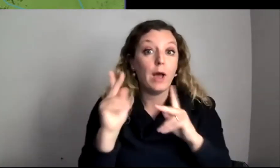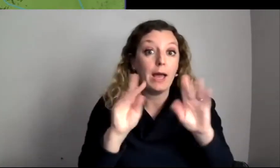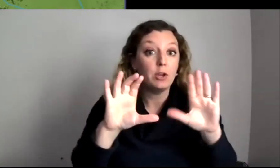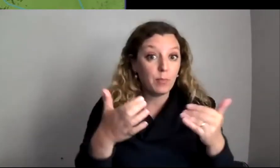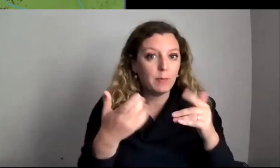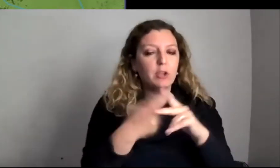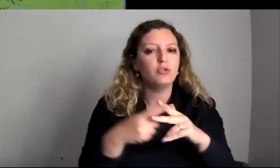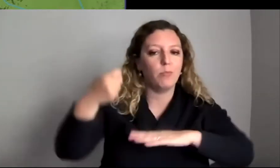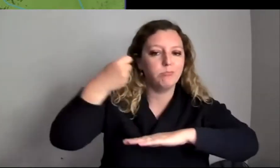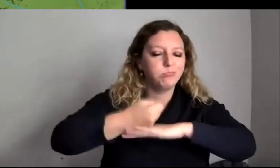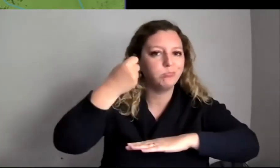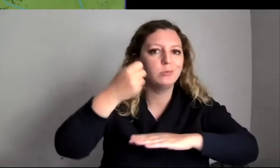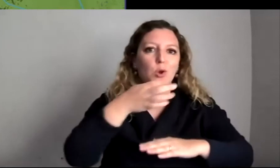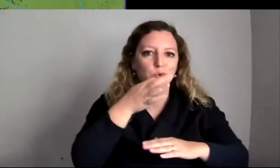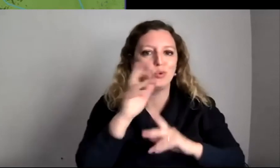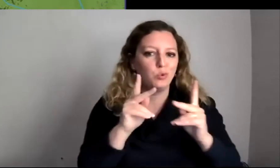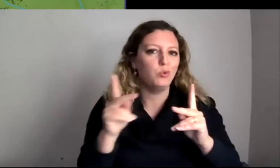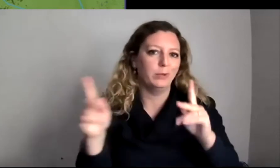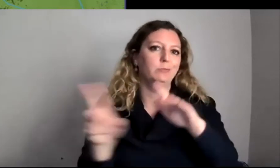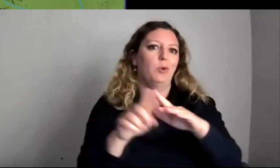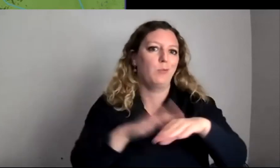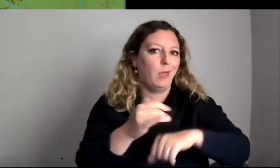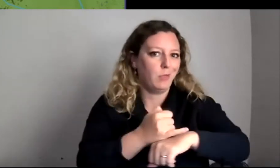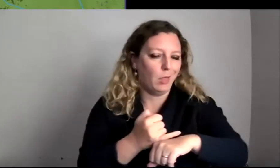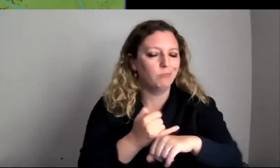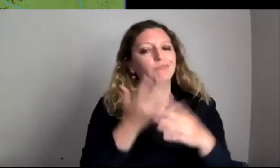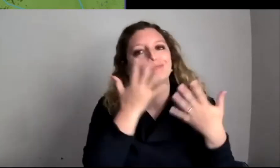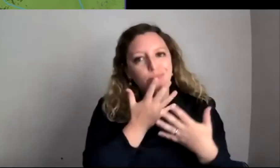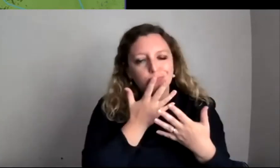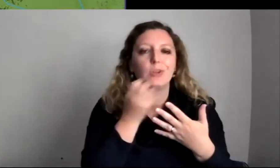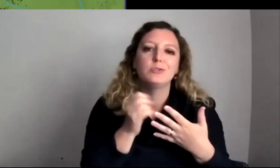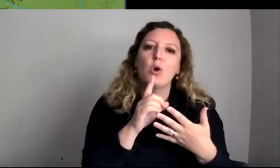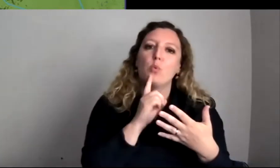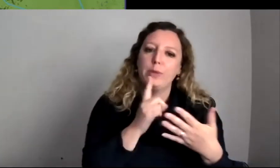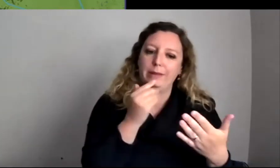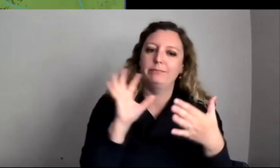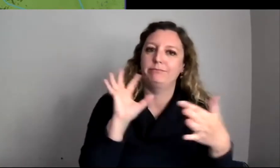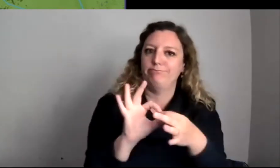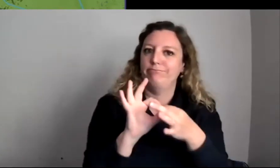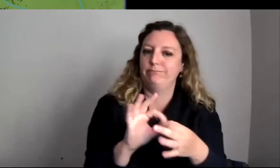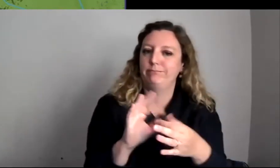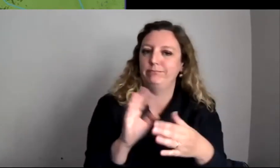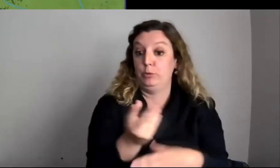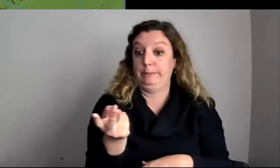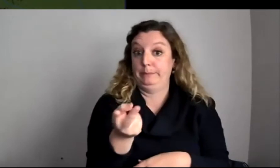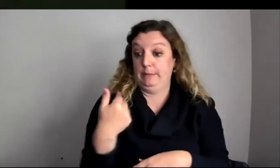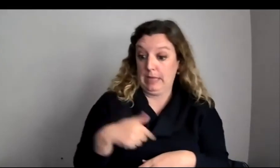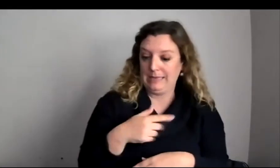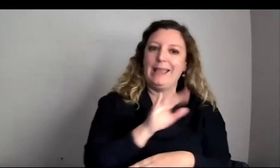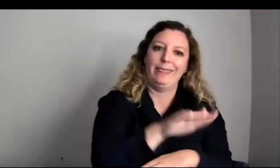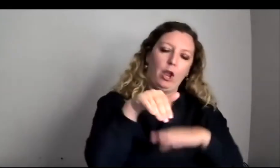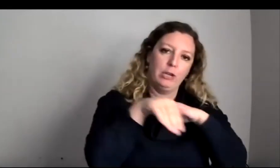began to crash pretty much as soon as humans arrived to the island, unfortunately. So there's a pretty close link between us and their